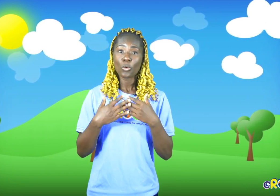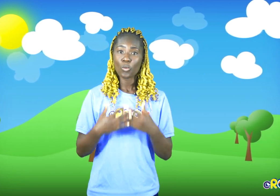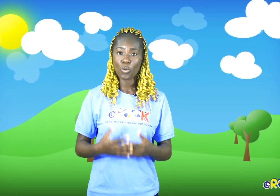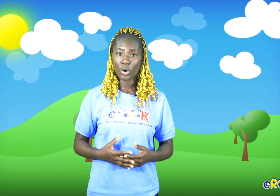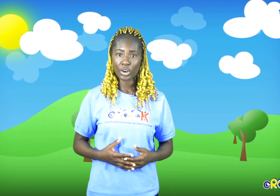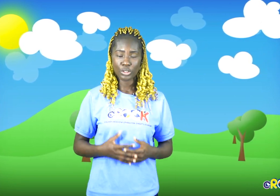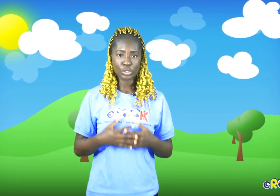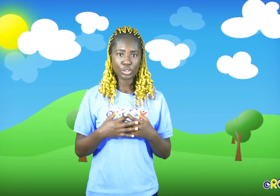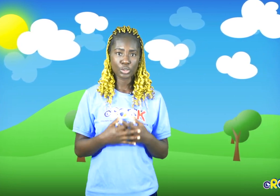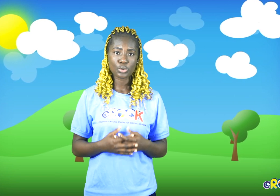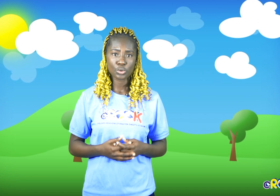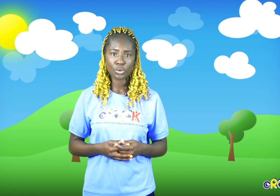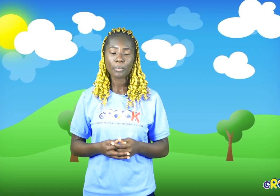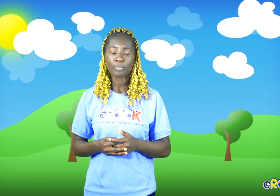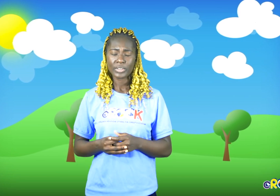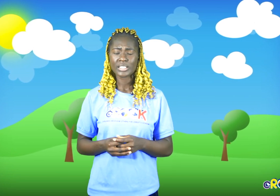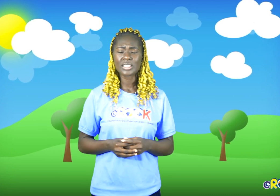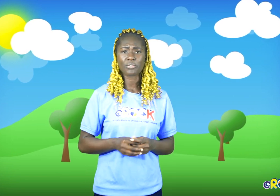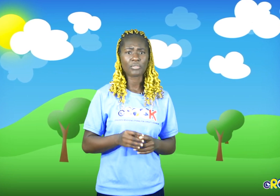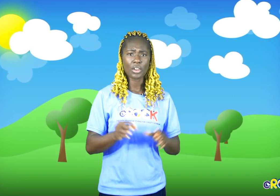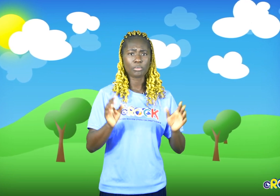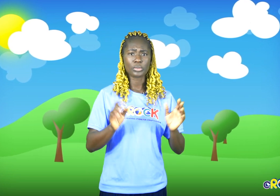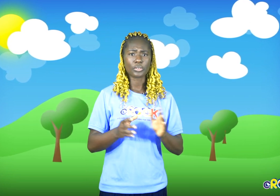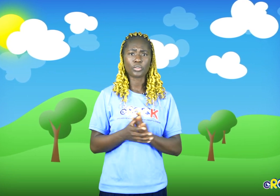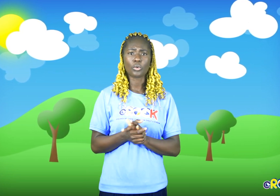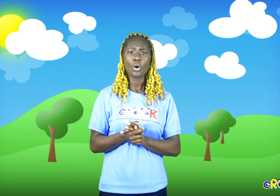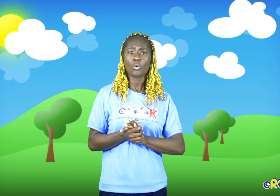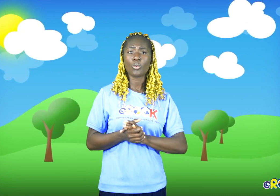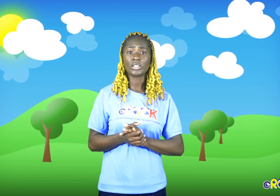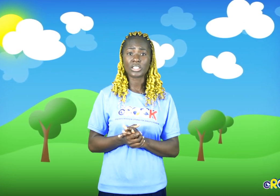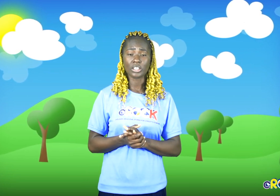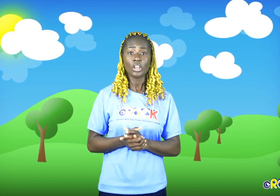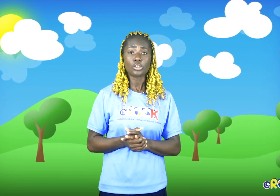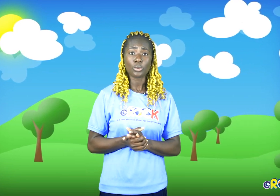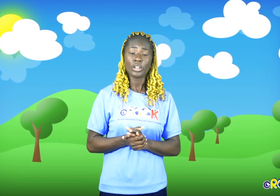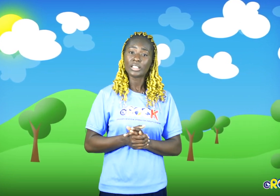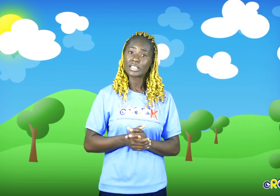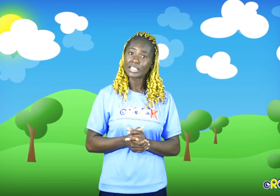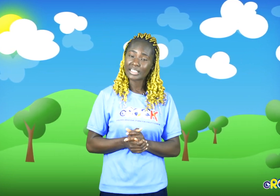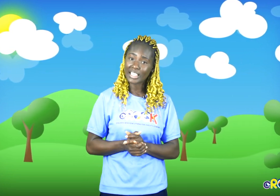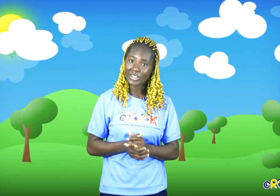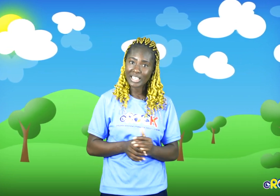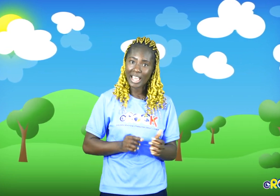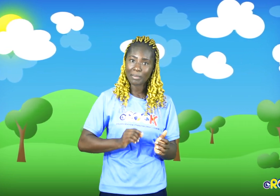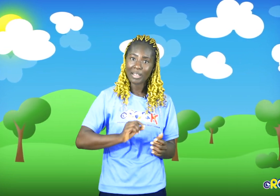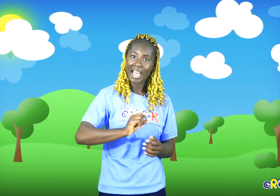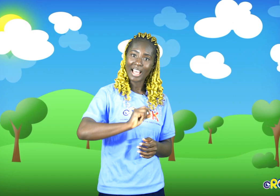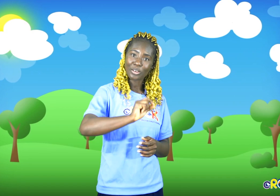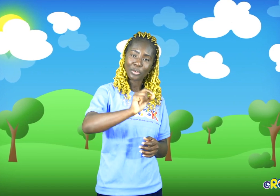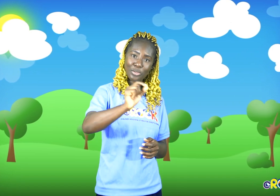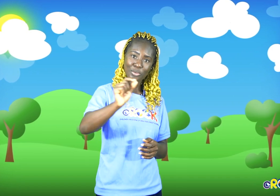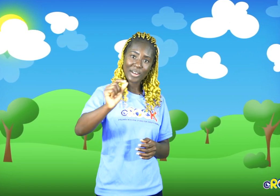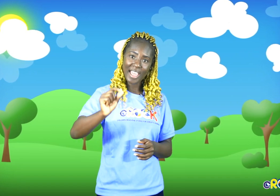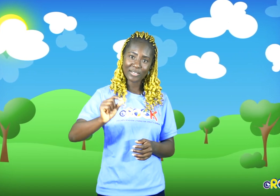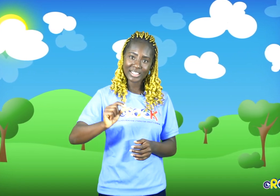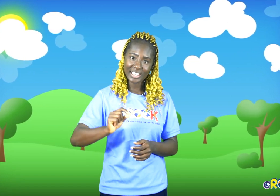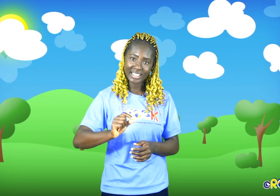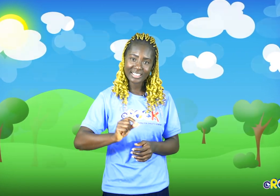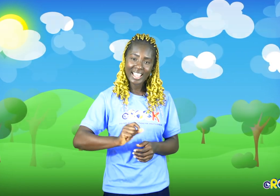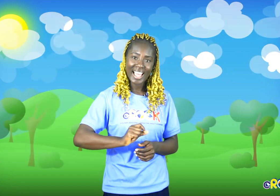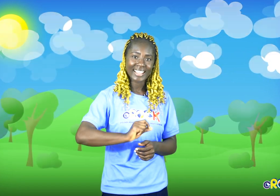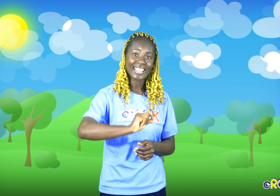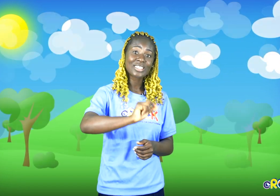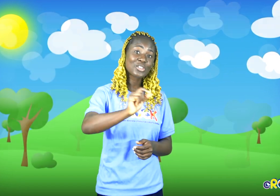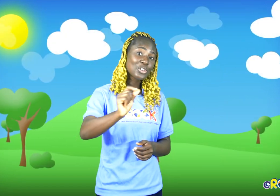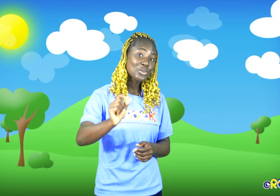hidden words too. Yes, that's a very beautiful word search. So take your time and go through